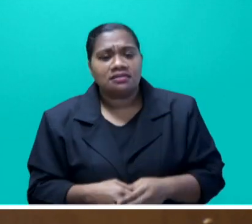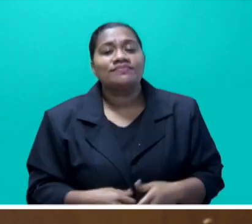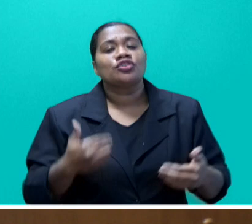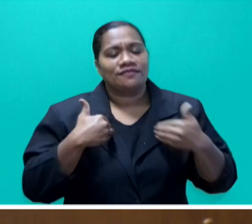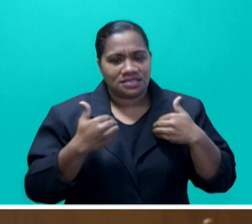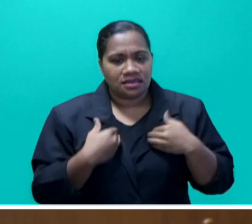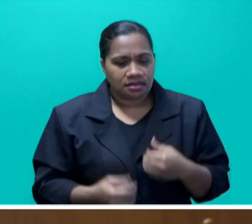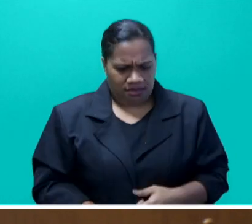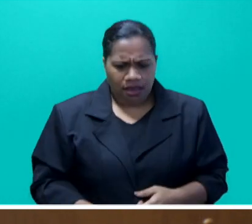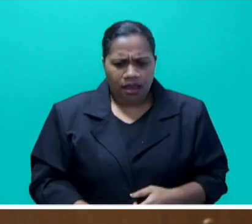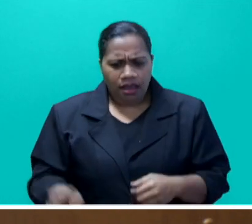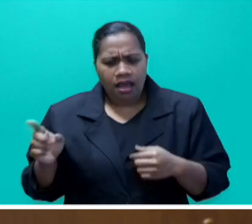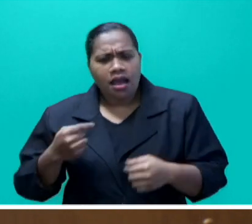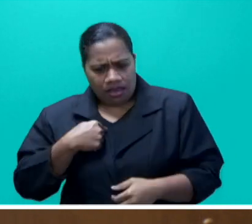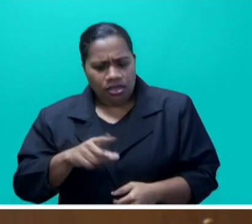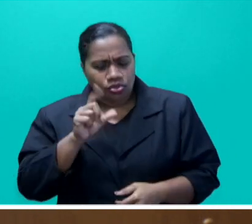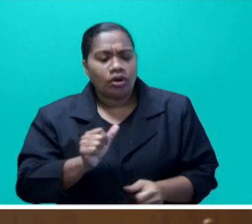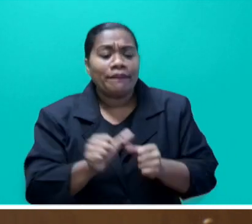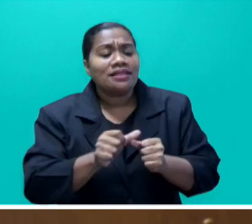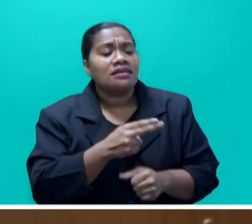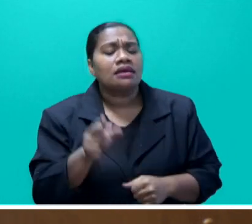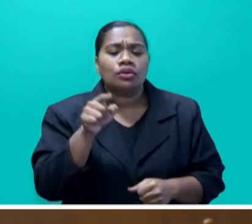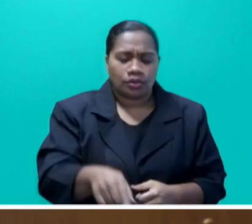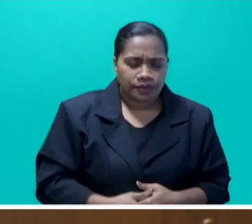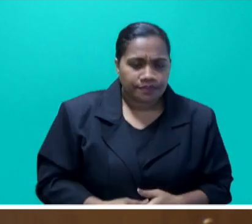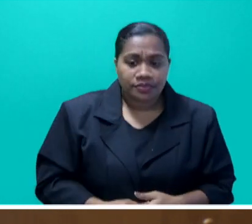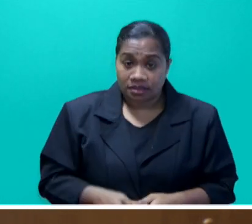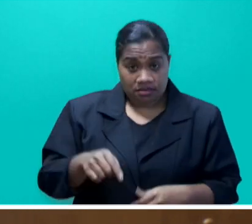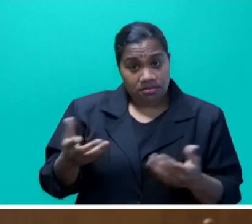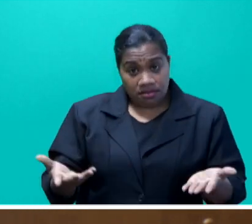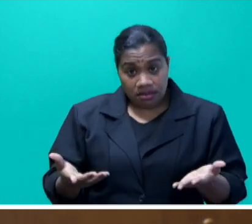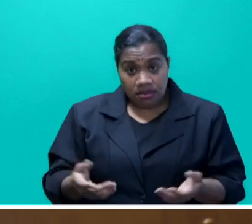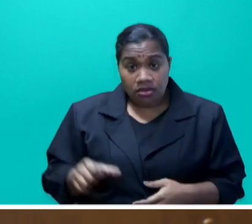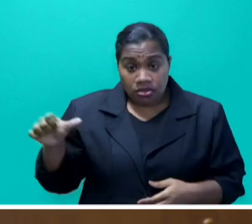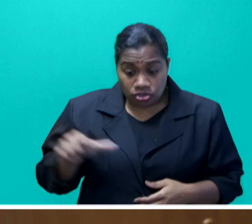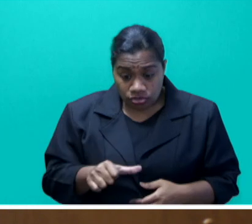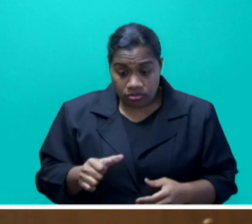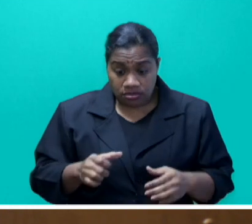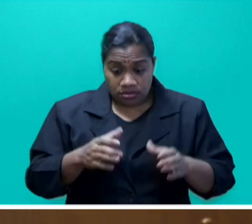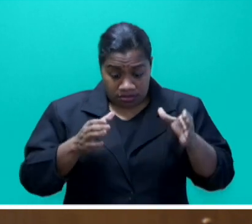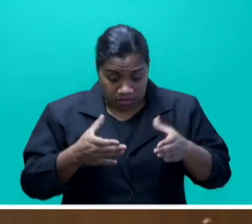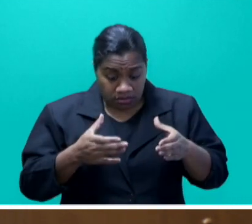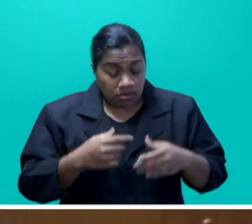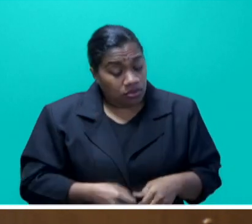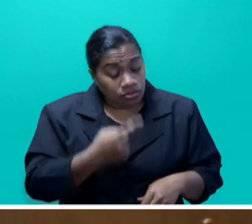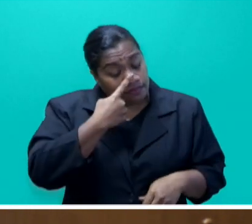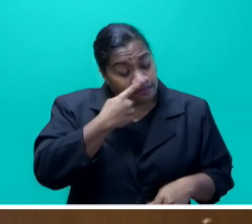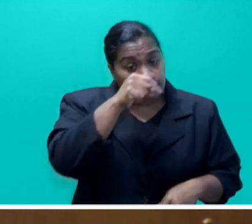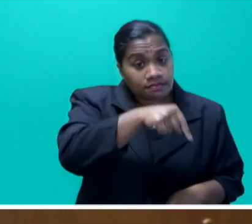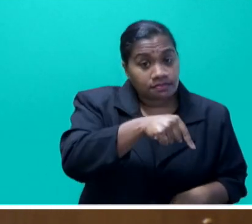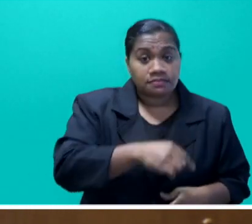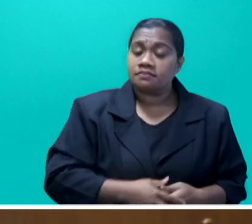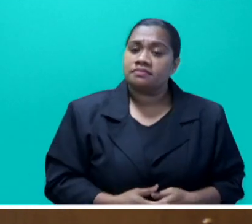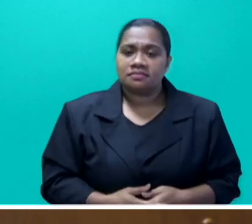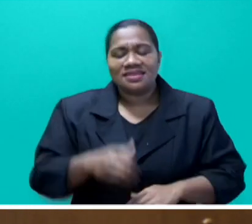Does he want the ministry as a government body to interfere in the affairs and operational matters of FSC? Government is this not a gross breach